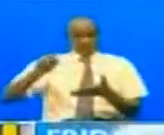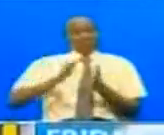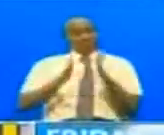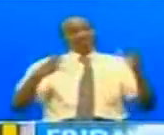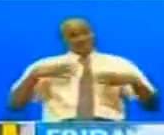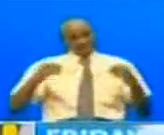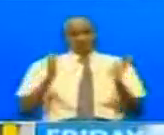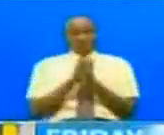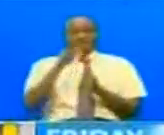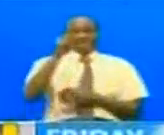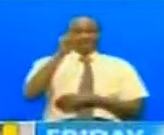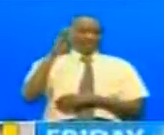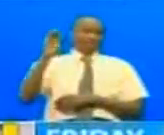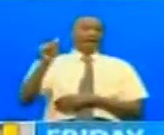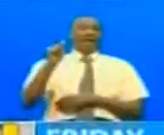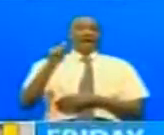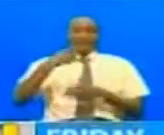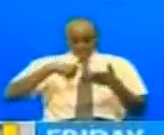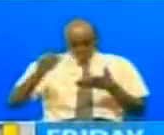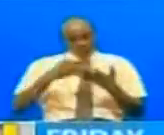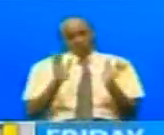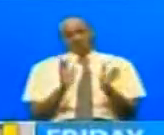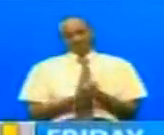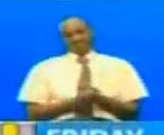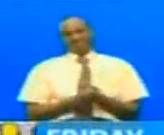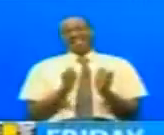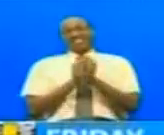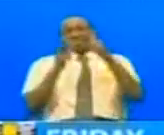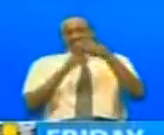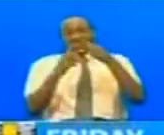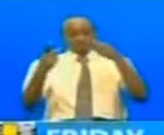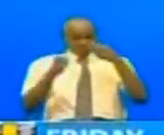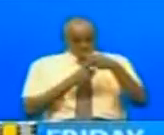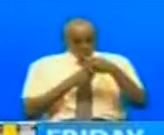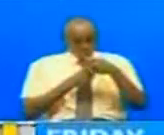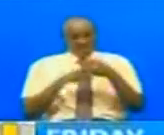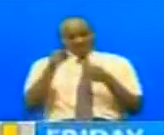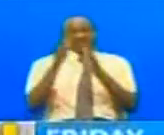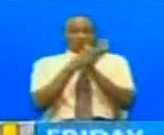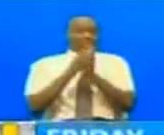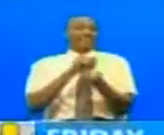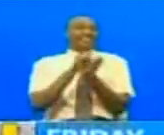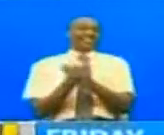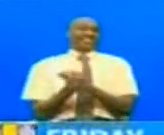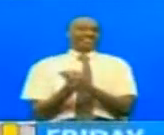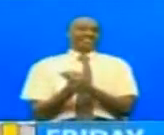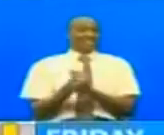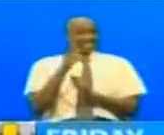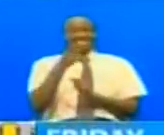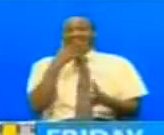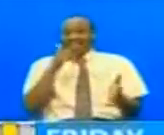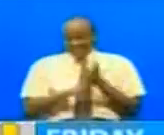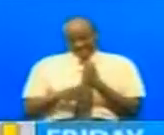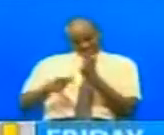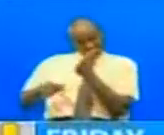and NEMA to reopen the factory. On the 17th of June 2011, the narrative changes. This letter,